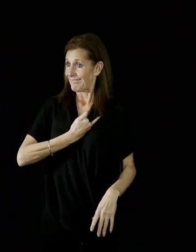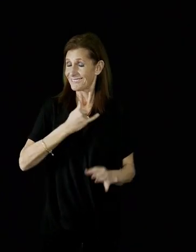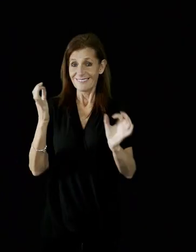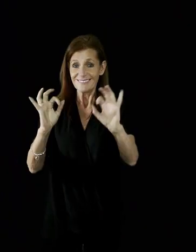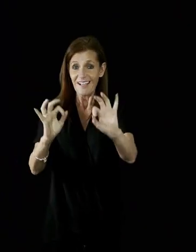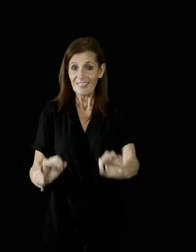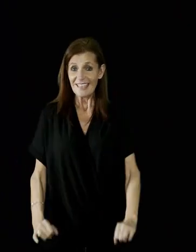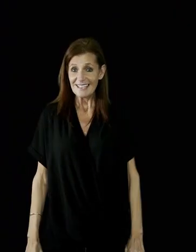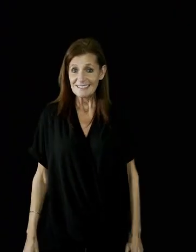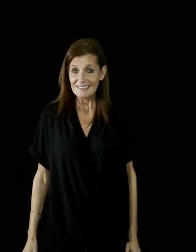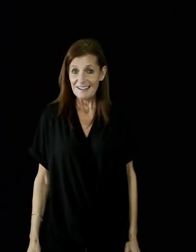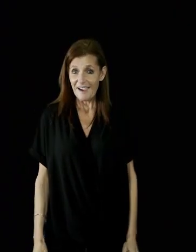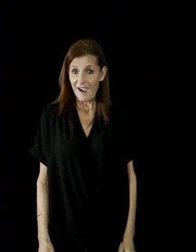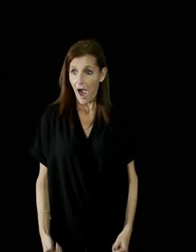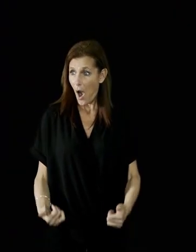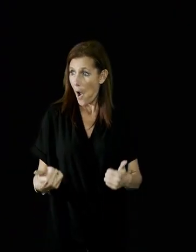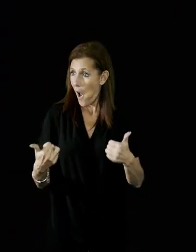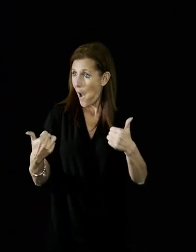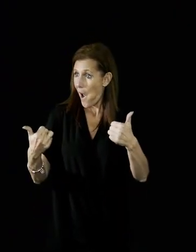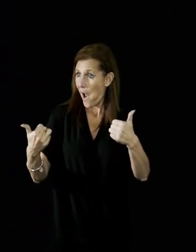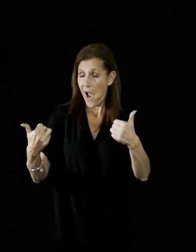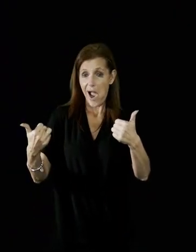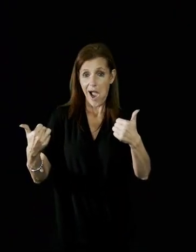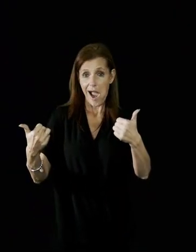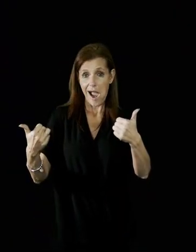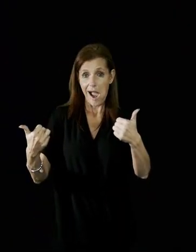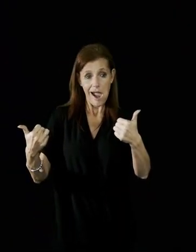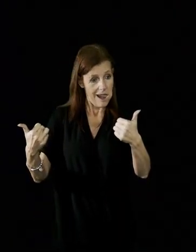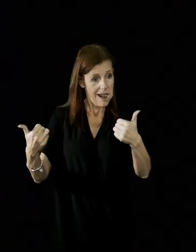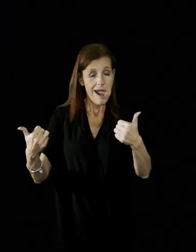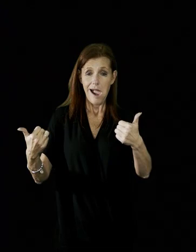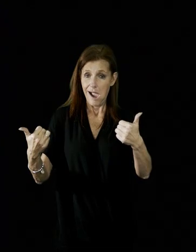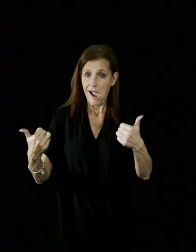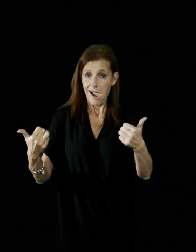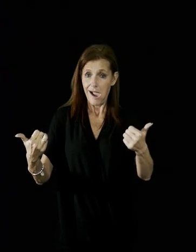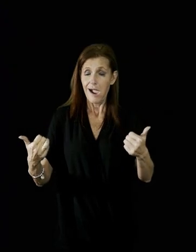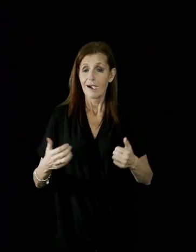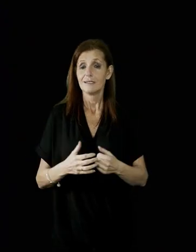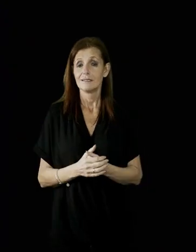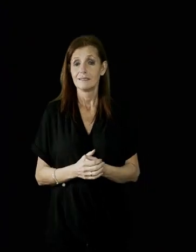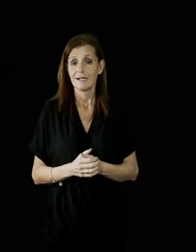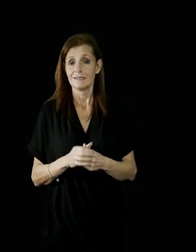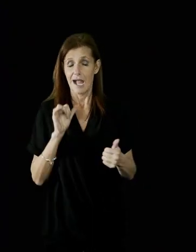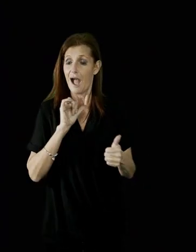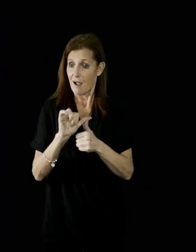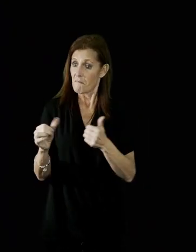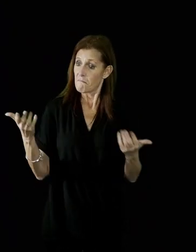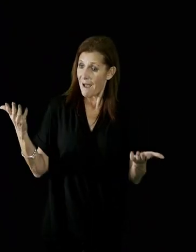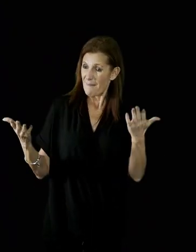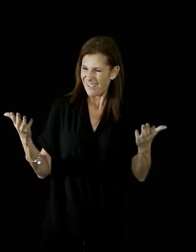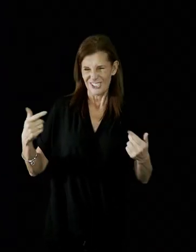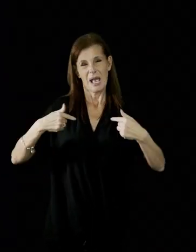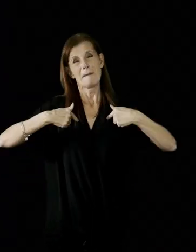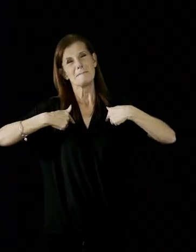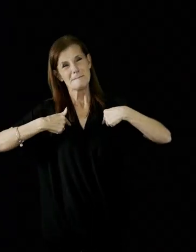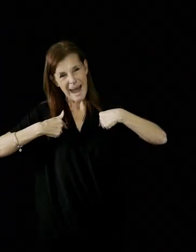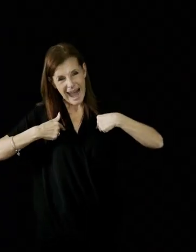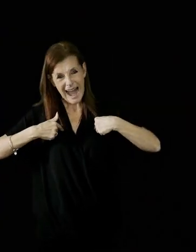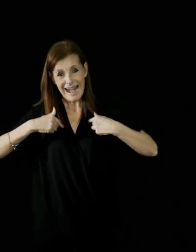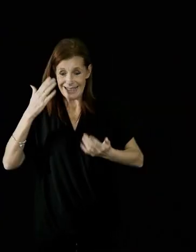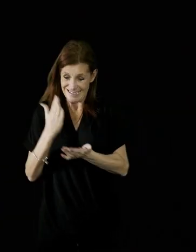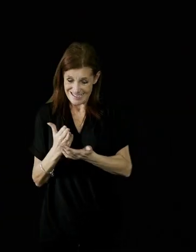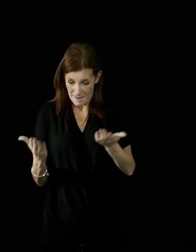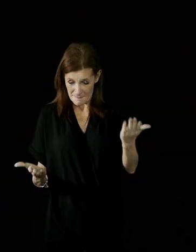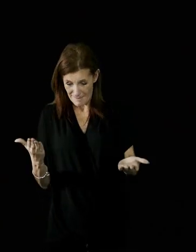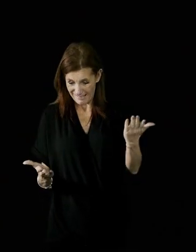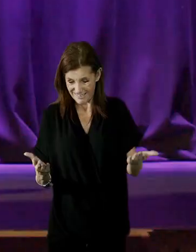That is a lovely balance, unlike my own, which is shit. They're going to have to bleep that. It's